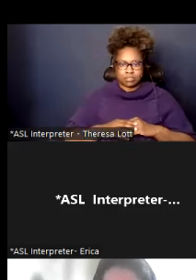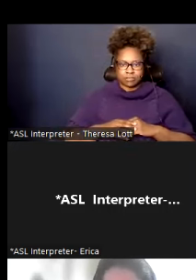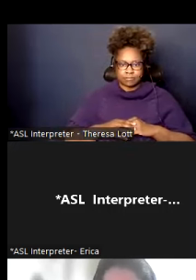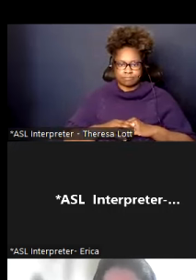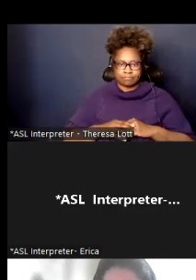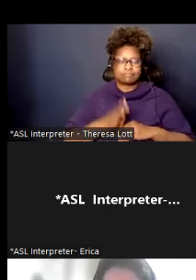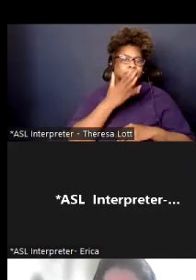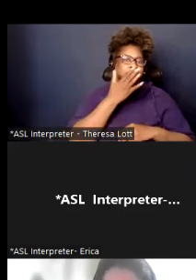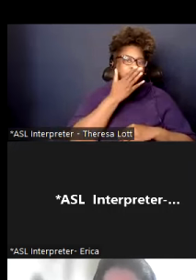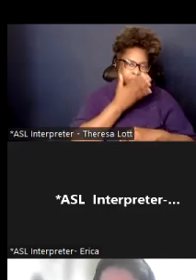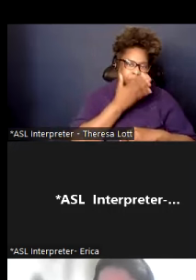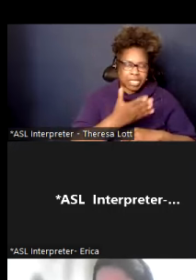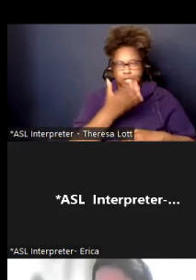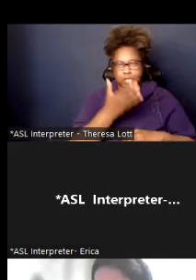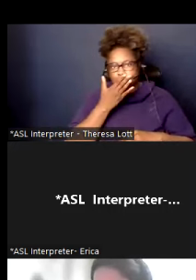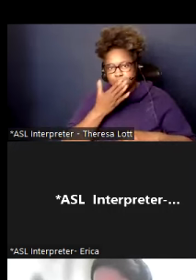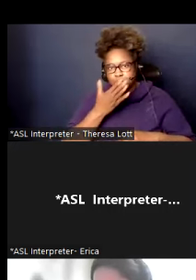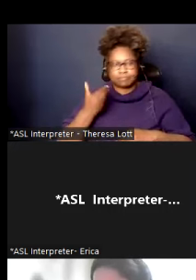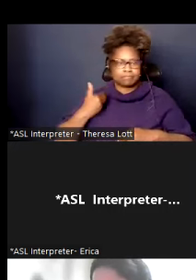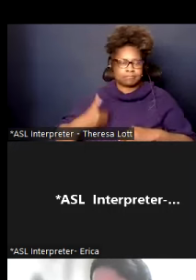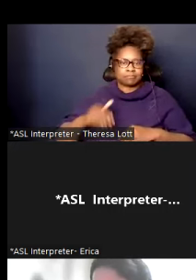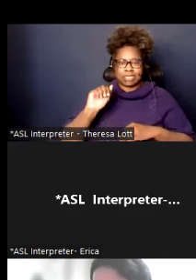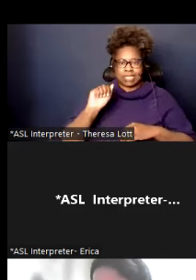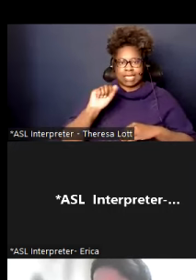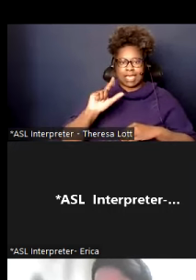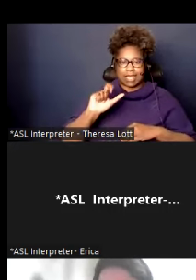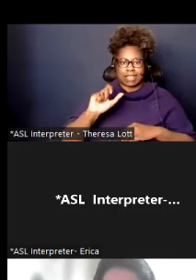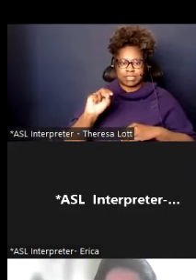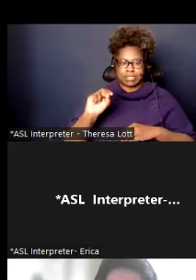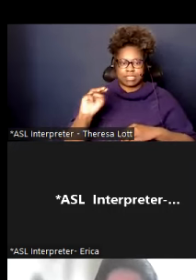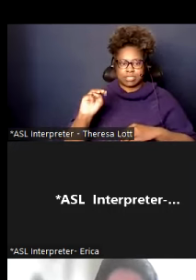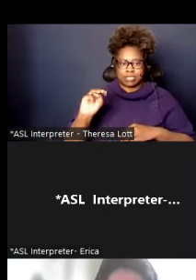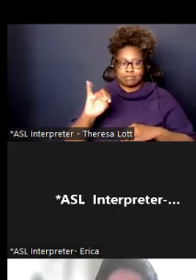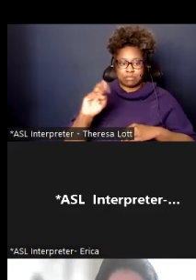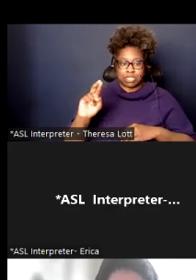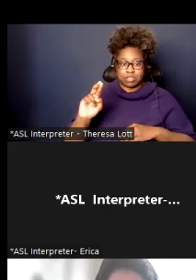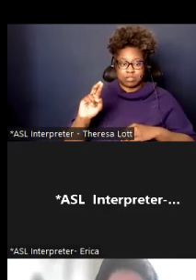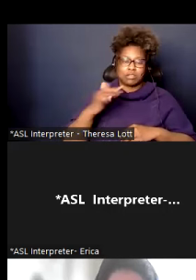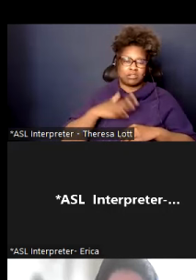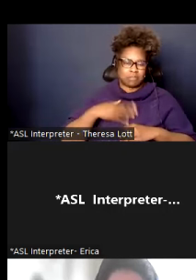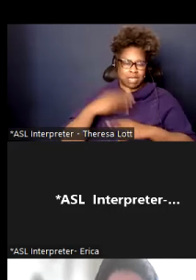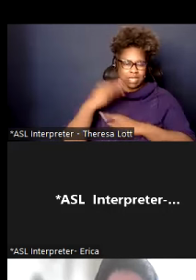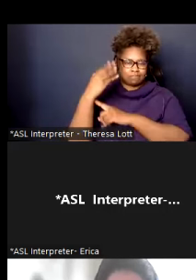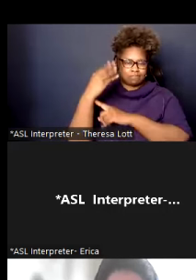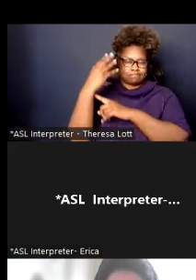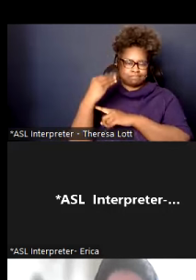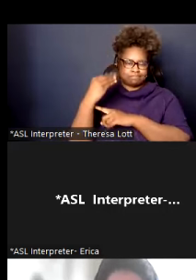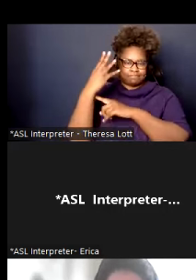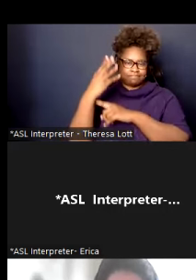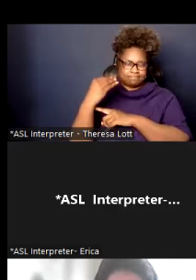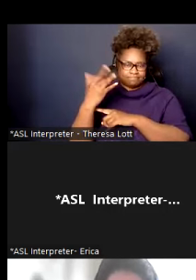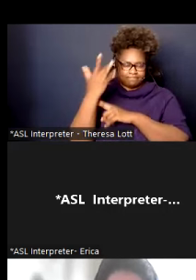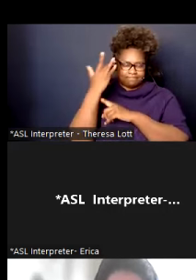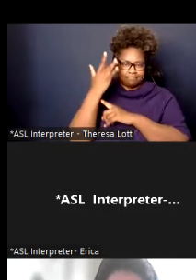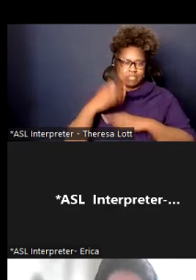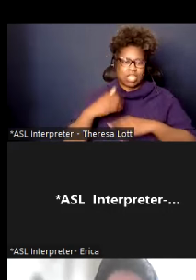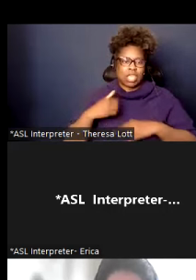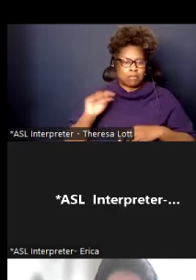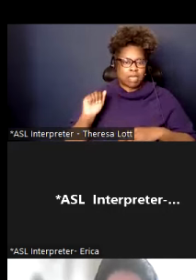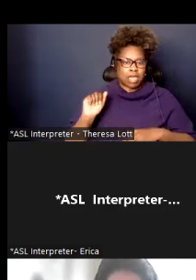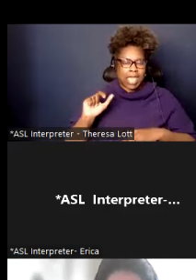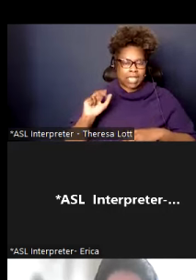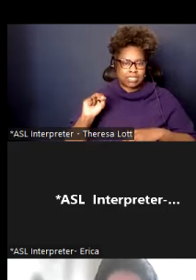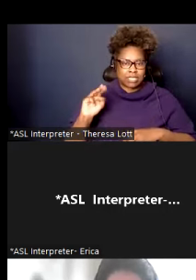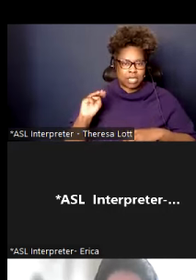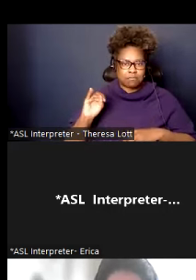Thank you all. Alan Miller. I keep on turning on and off my camera. Alan Miller, New Jersey DEP. I'm